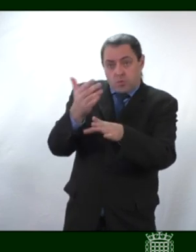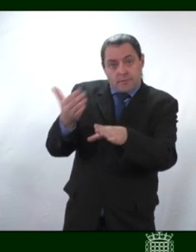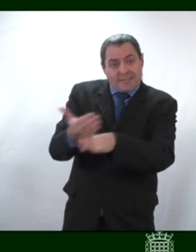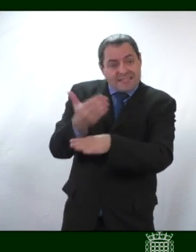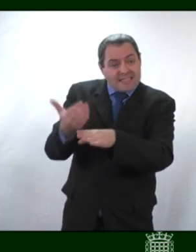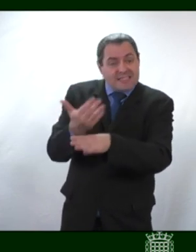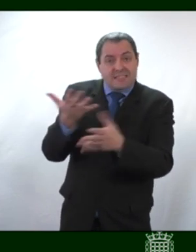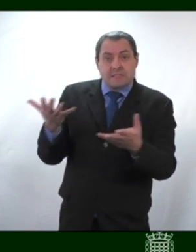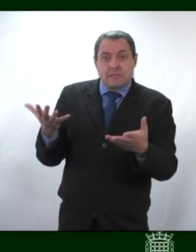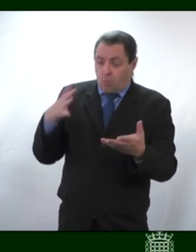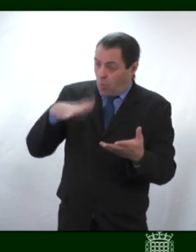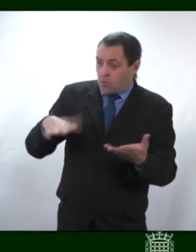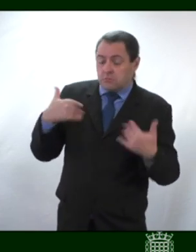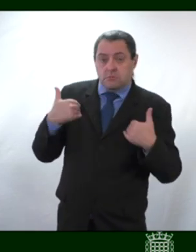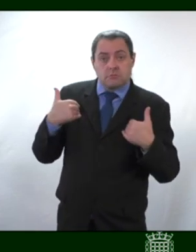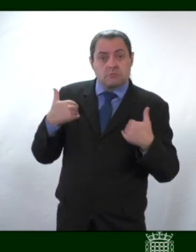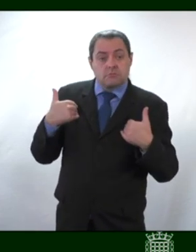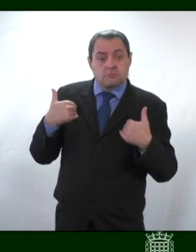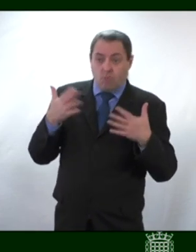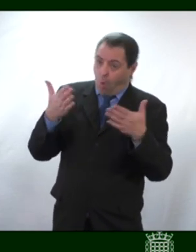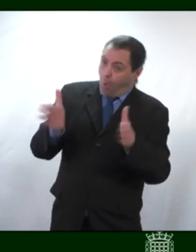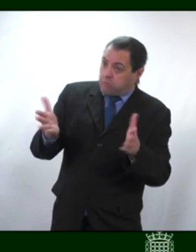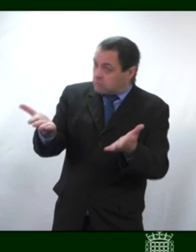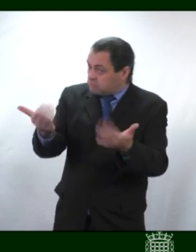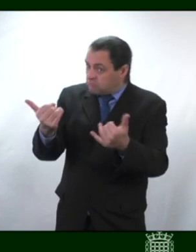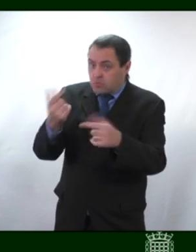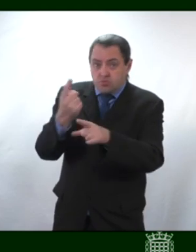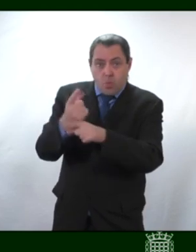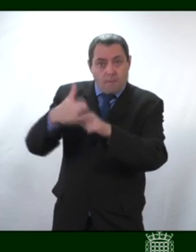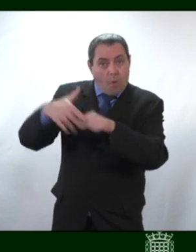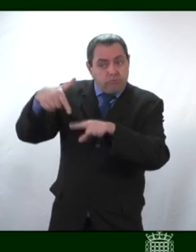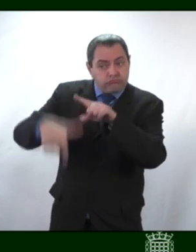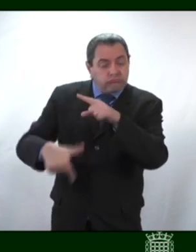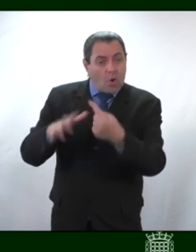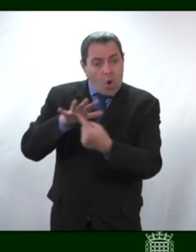Manchester, and so we are open to further discussions with local leaders,